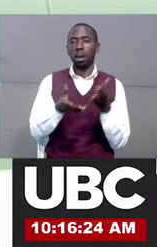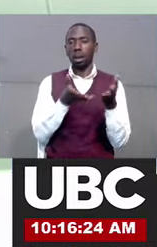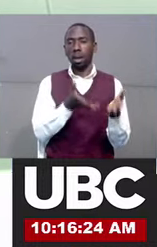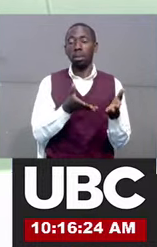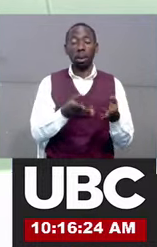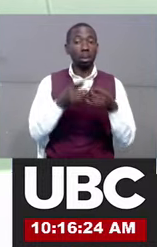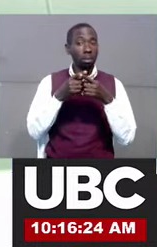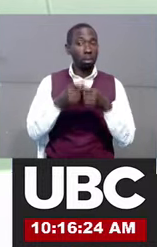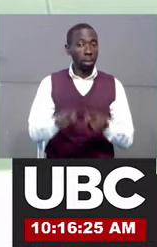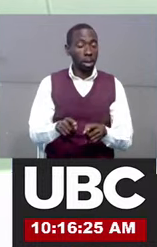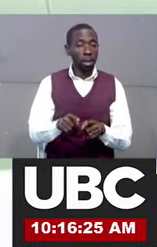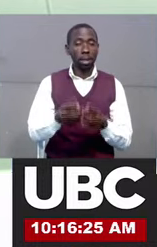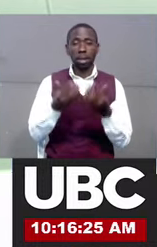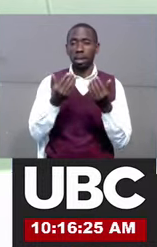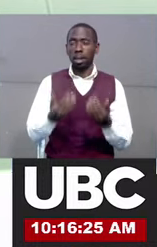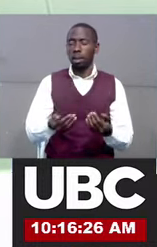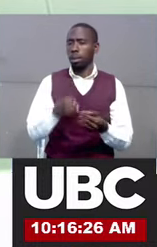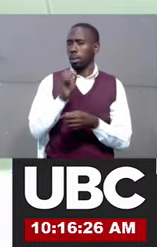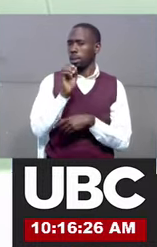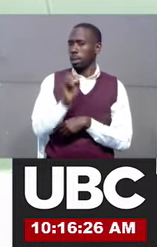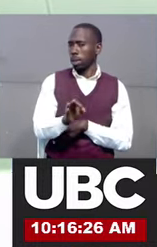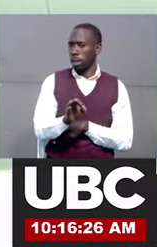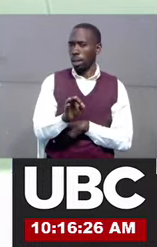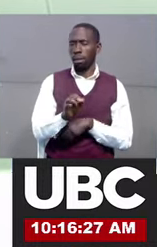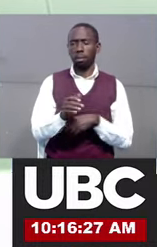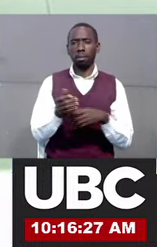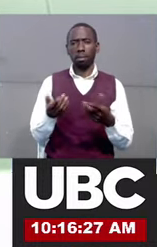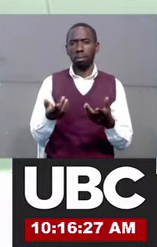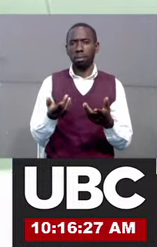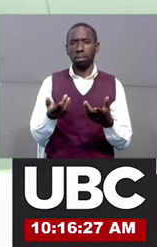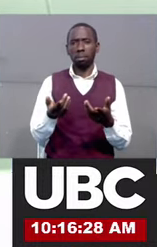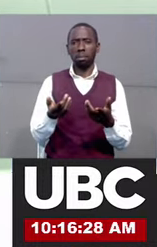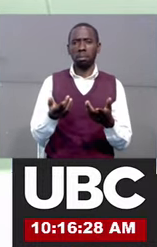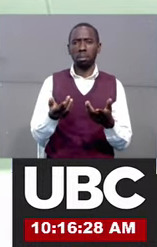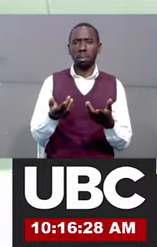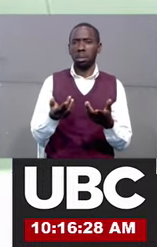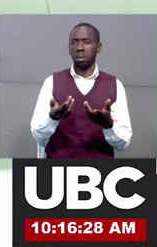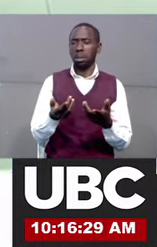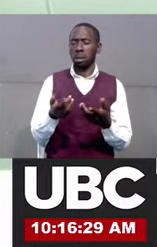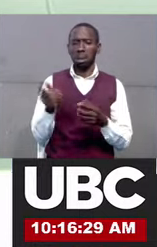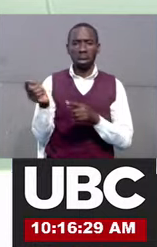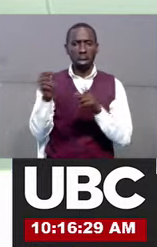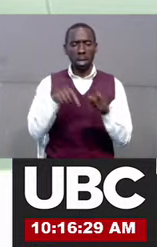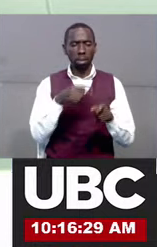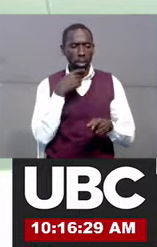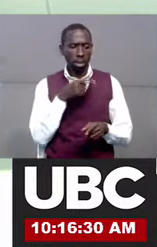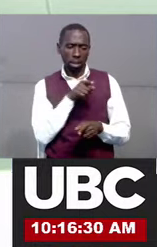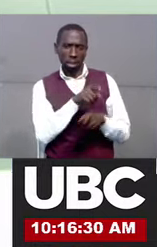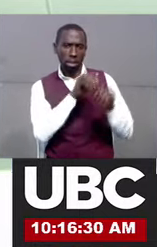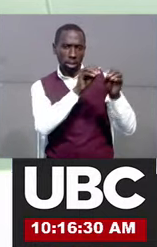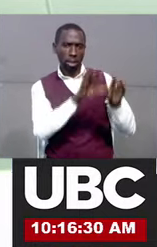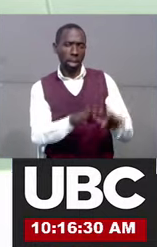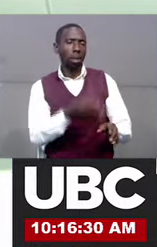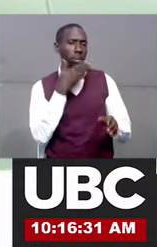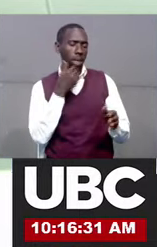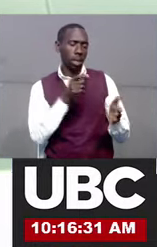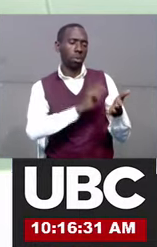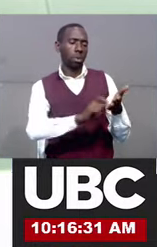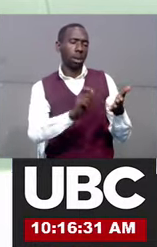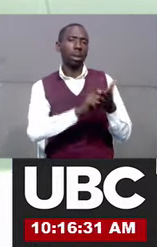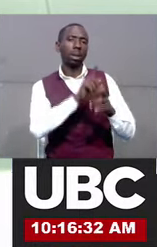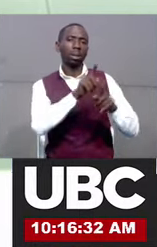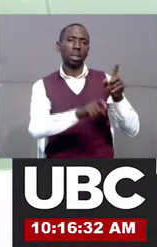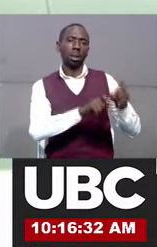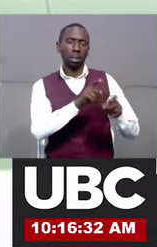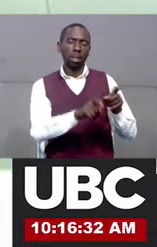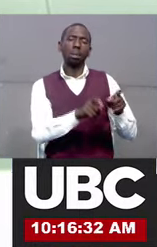for him to move and say, I want to subject the teachers to the examination, I think he wanted to